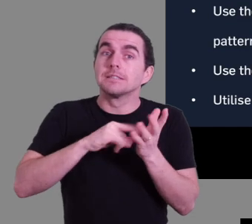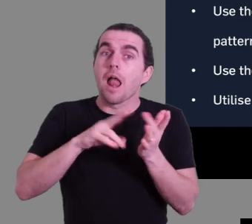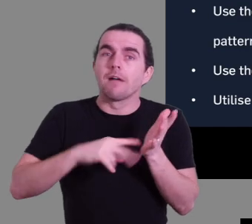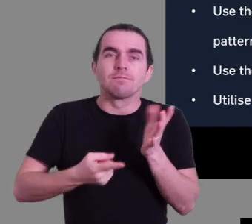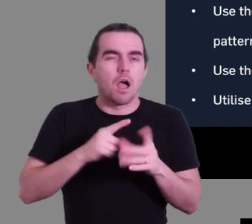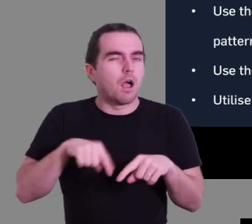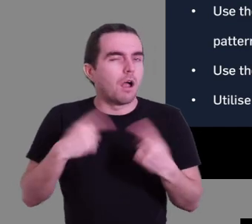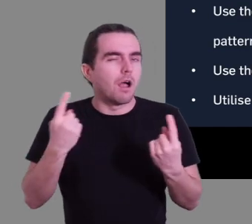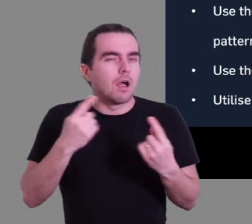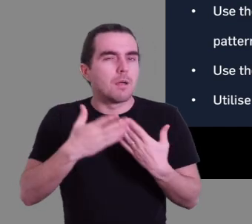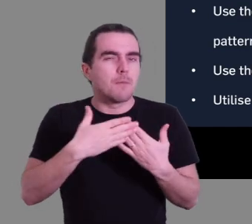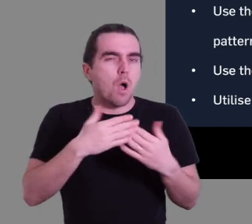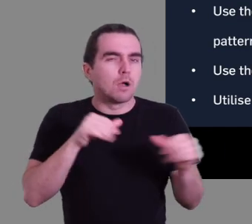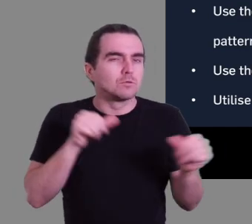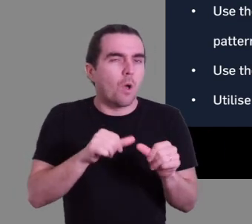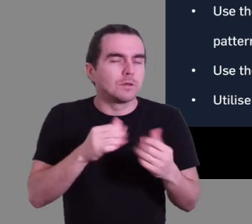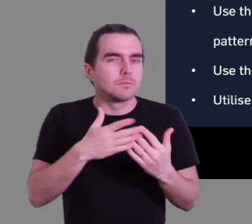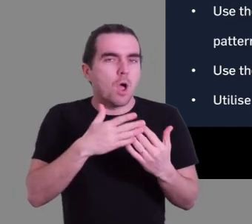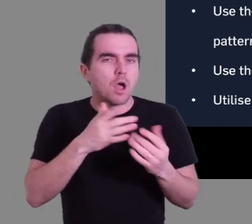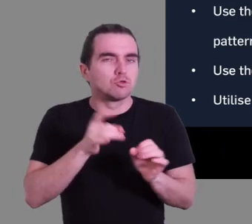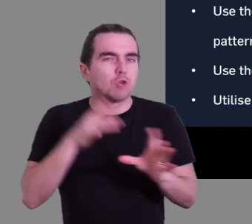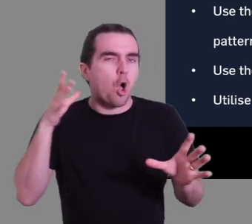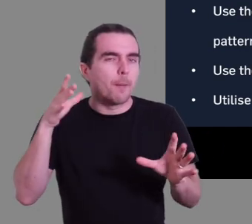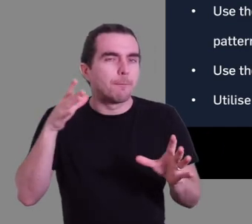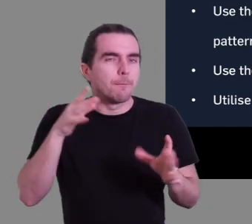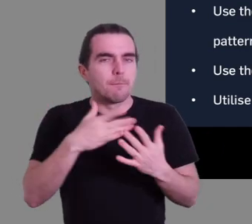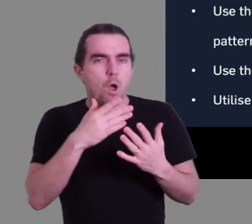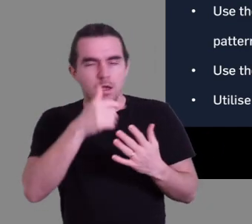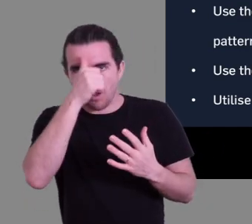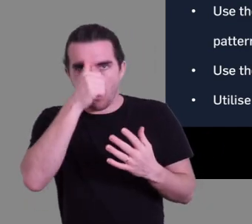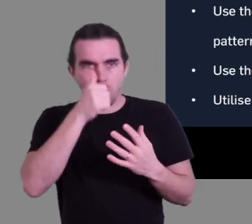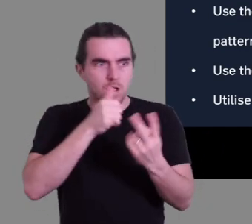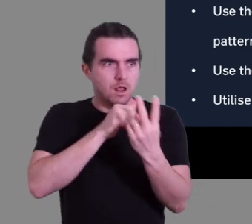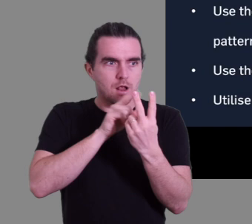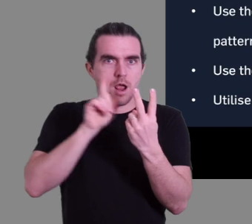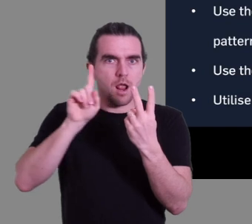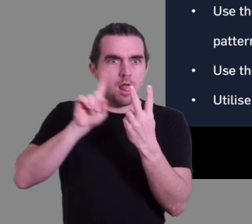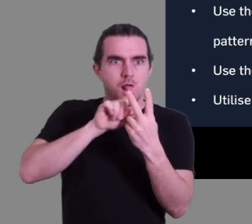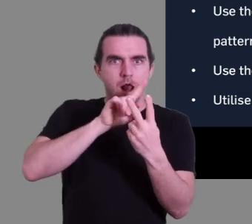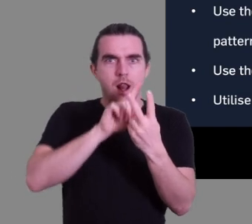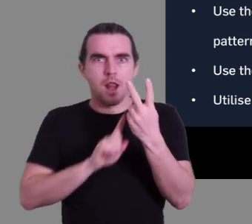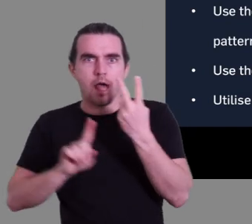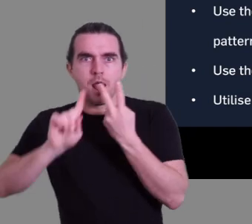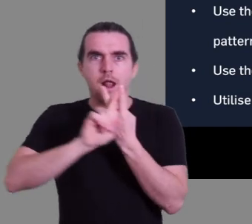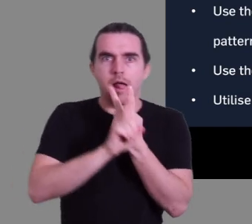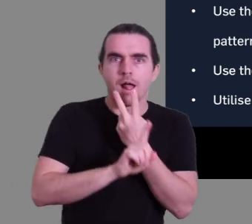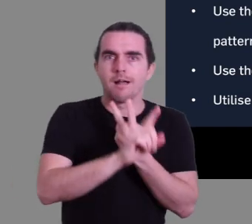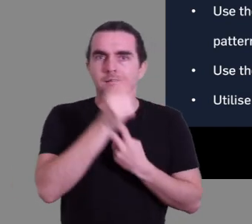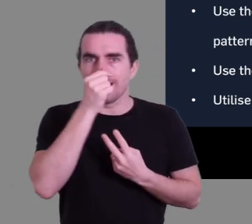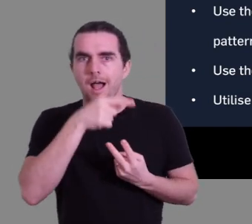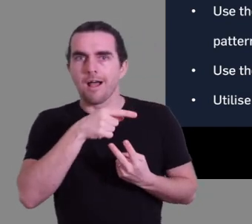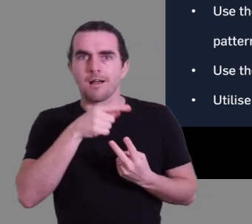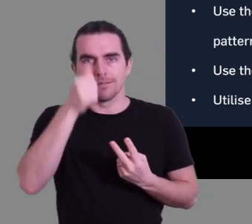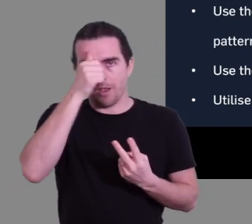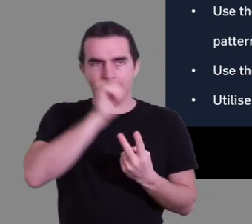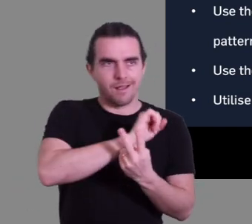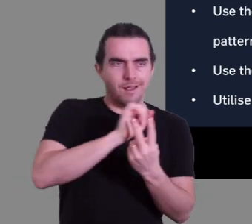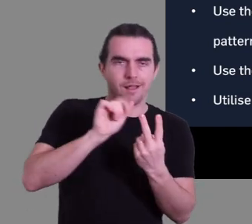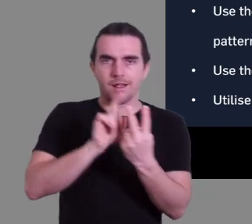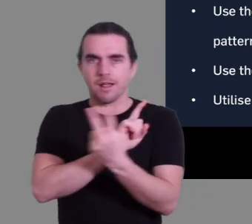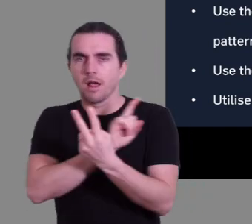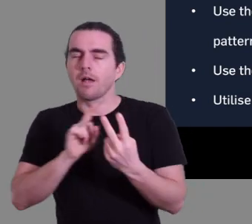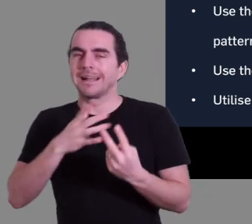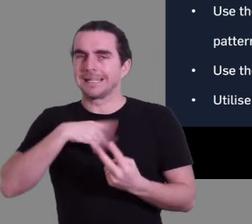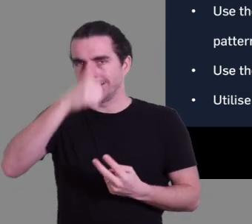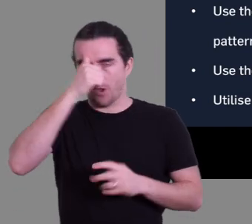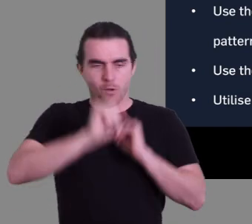little sharp runs and come short, entice you, play a 1-2. It's knowing your strengths. And of course, the defenders have to know their strengths as well,